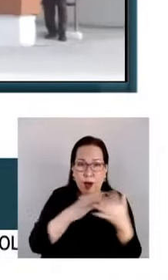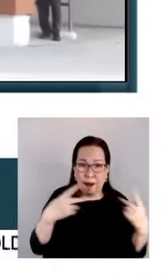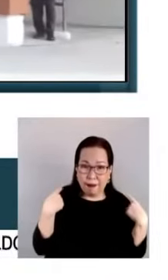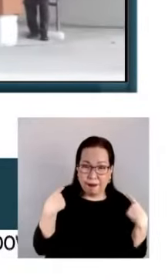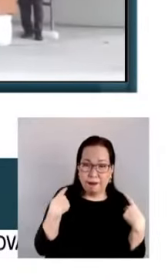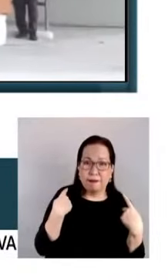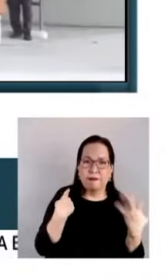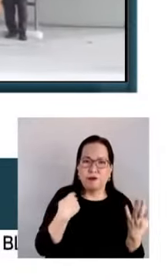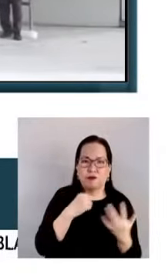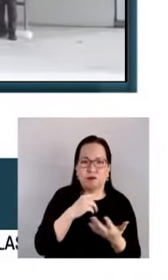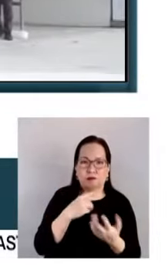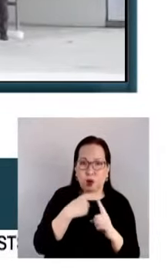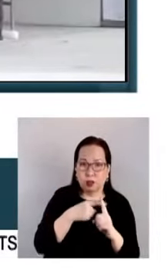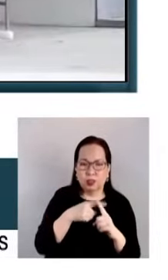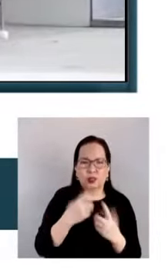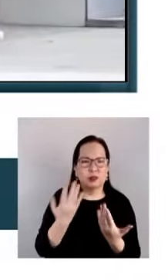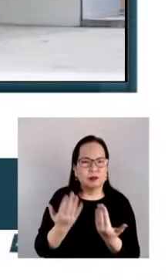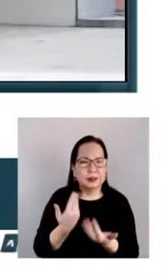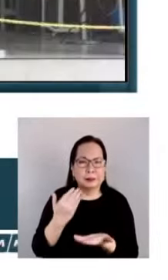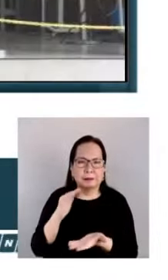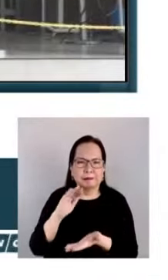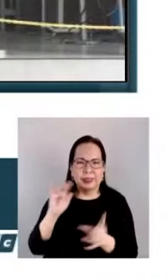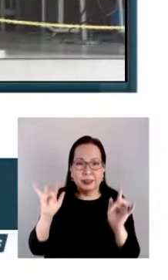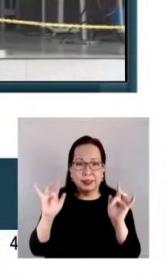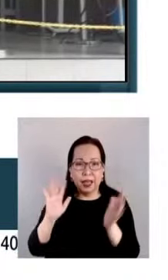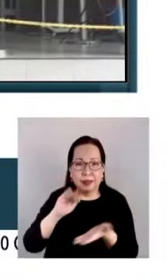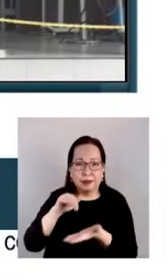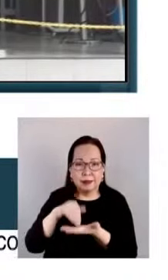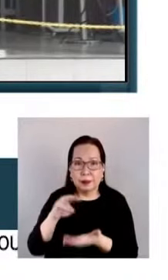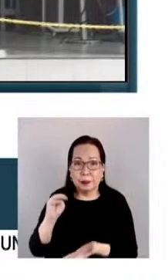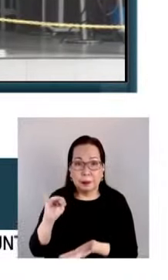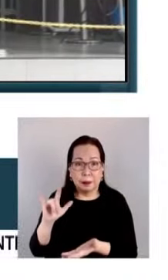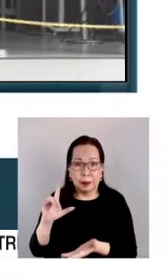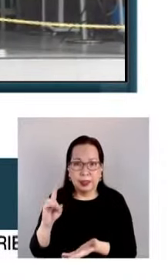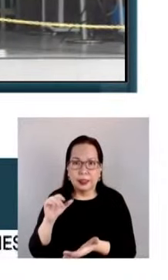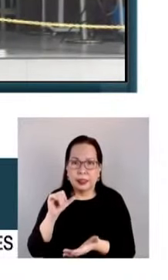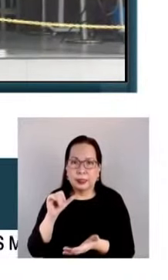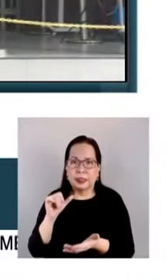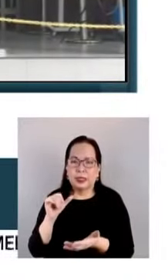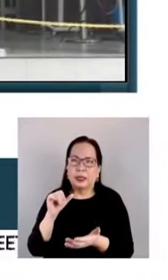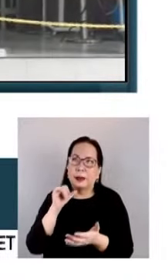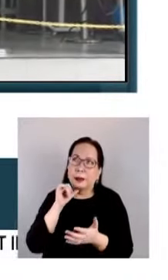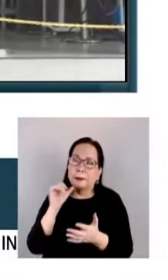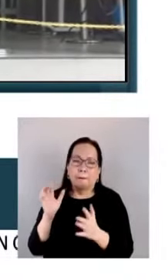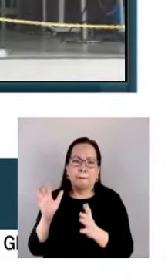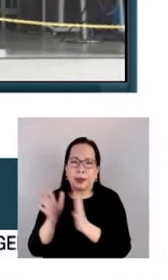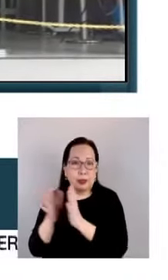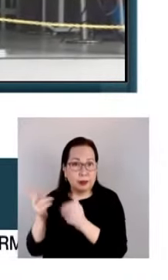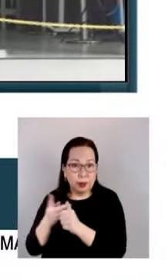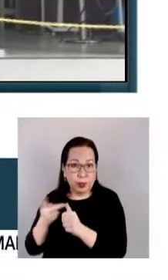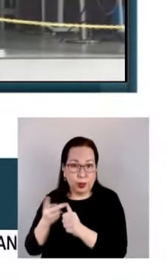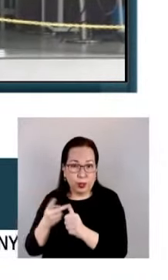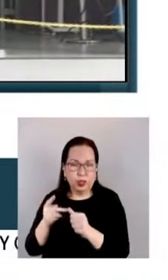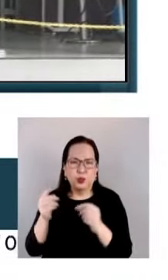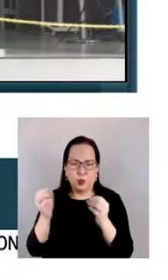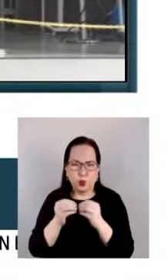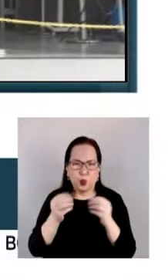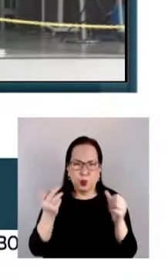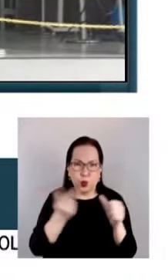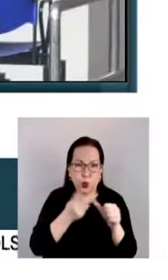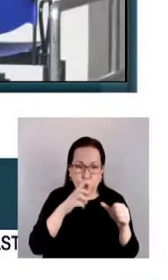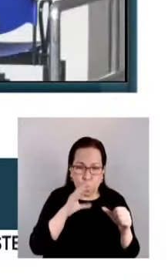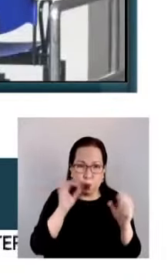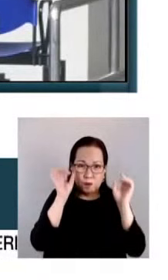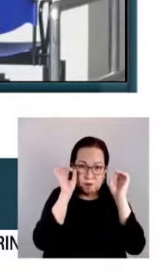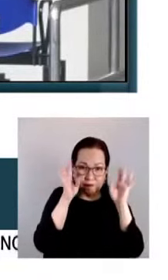are mild, that will not really be an important part now of our monitoring. In a way,